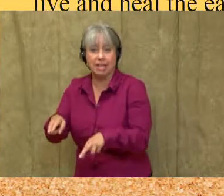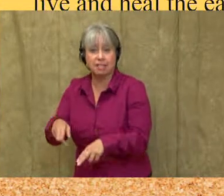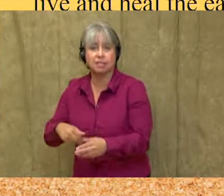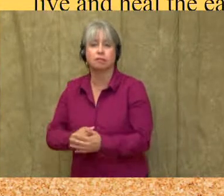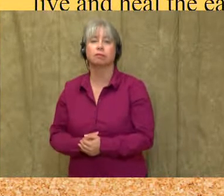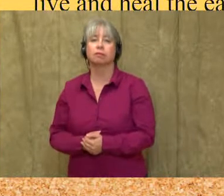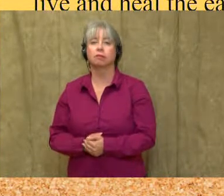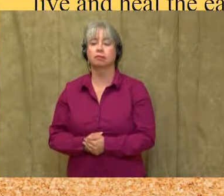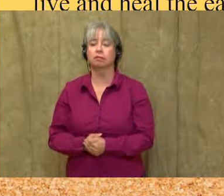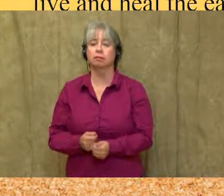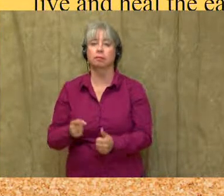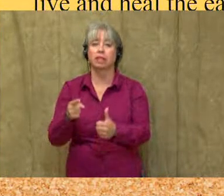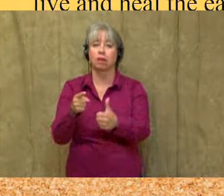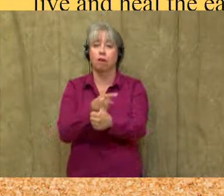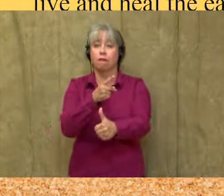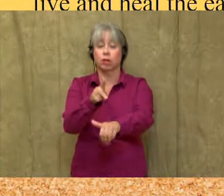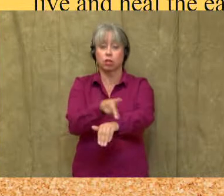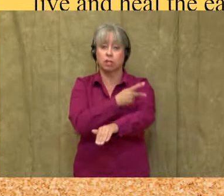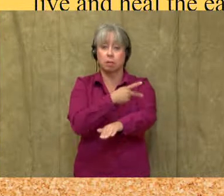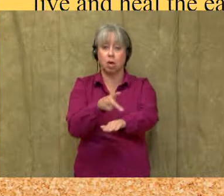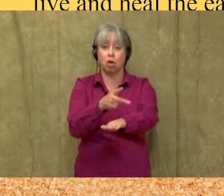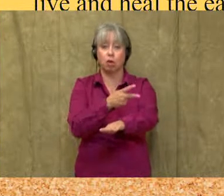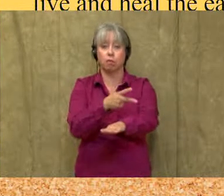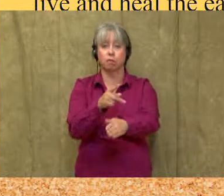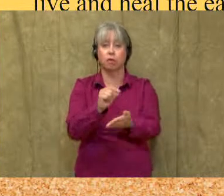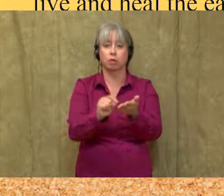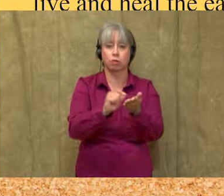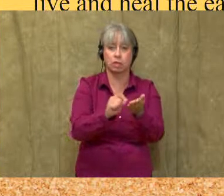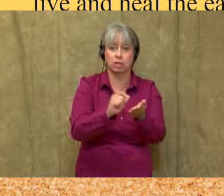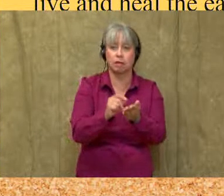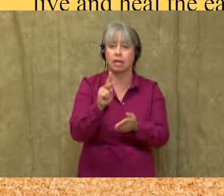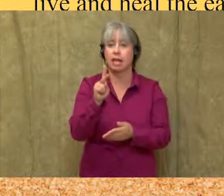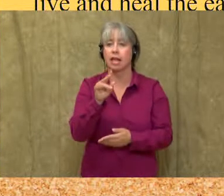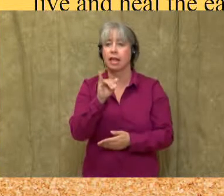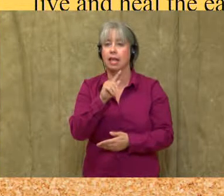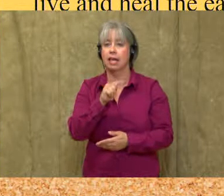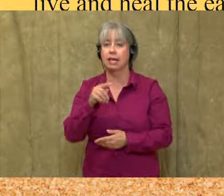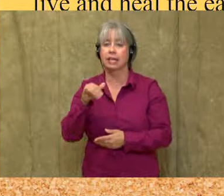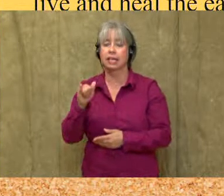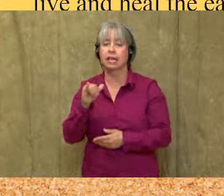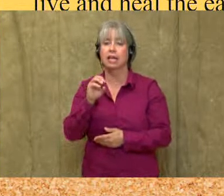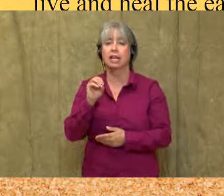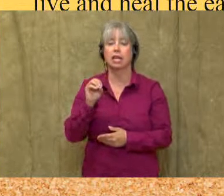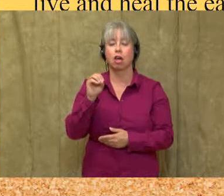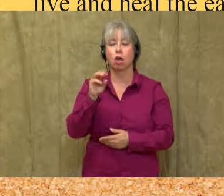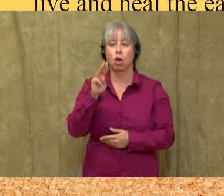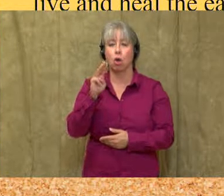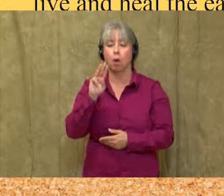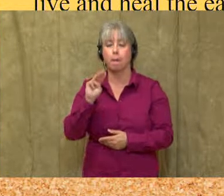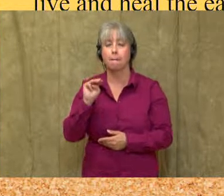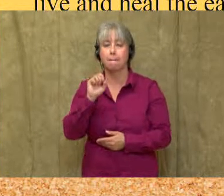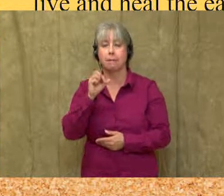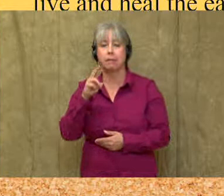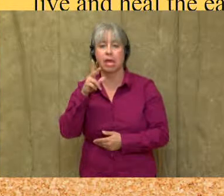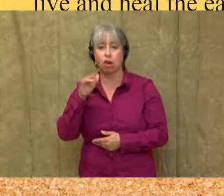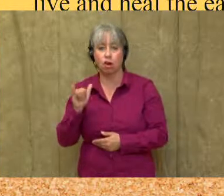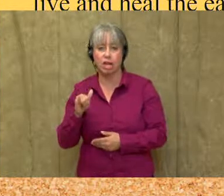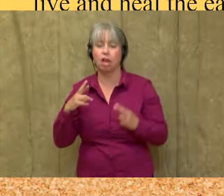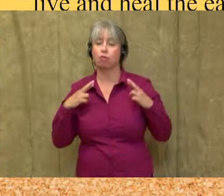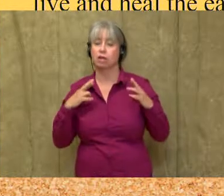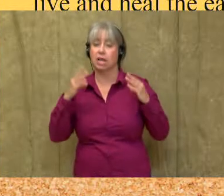This is our first poem for today, and it was written by Kitty O'Mara. She's a retired teacher, and the title of her